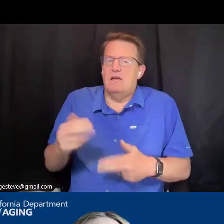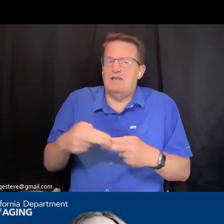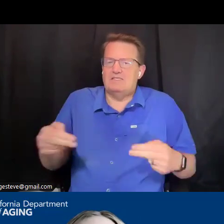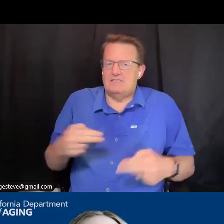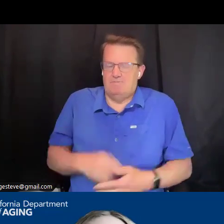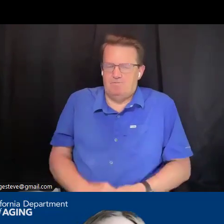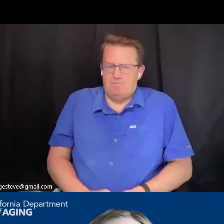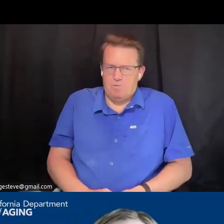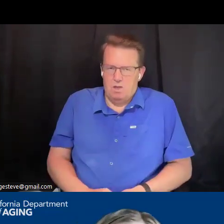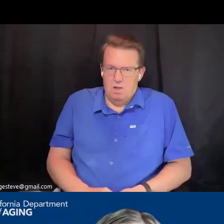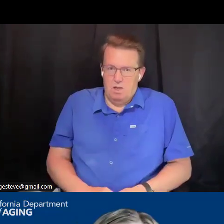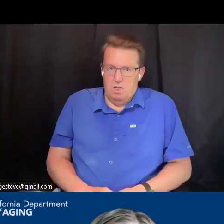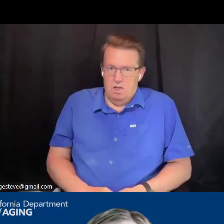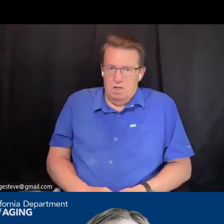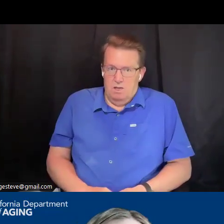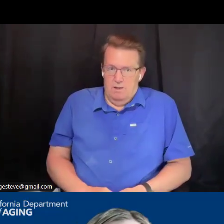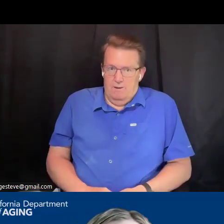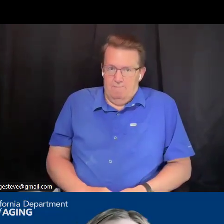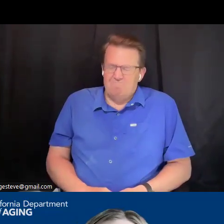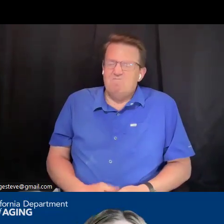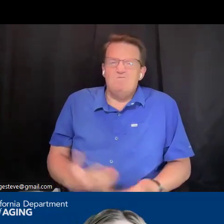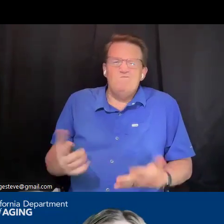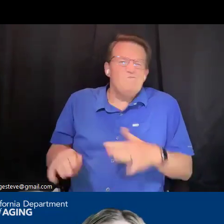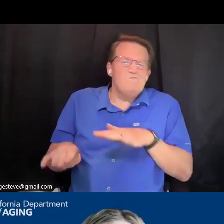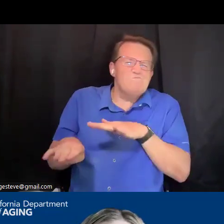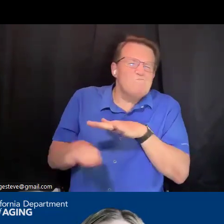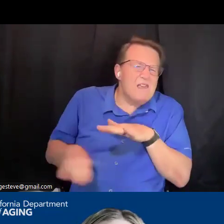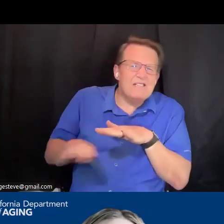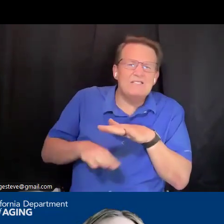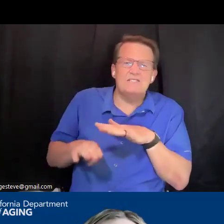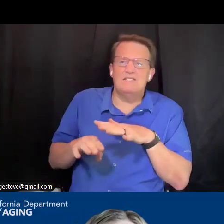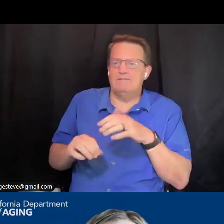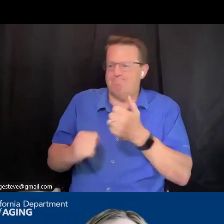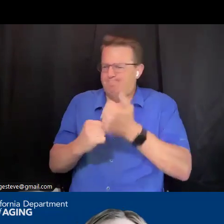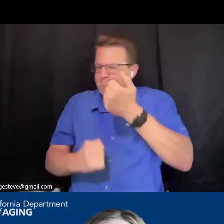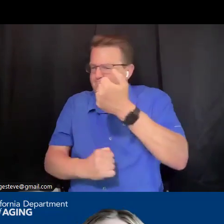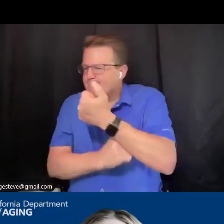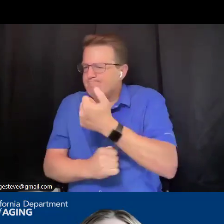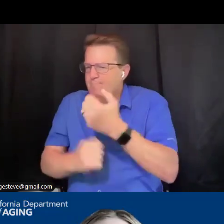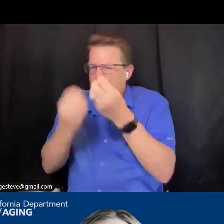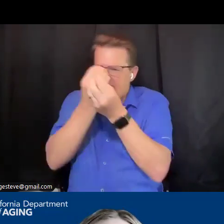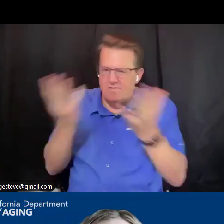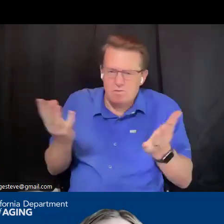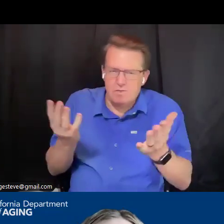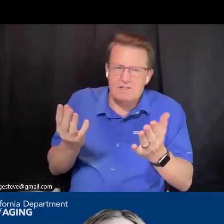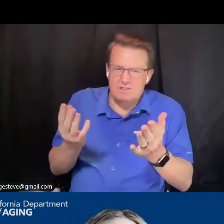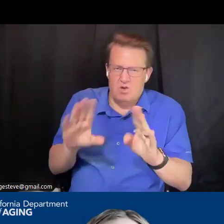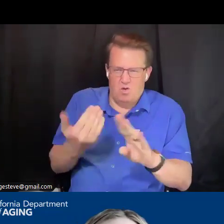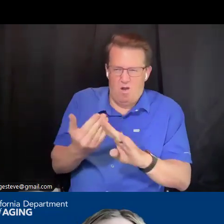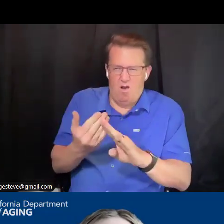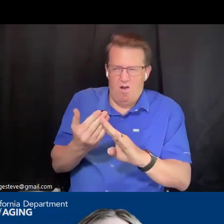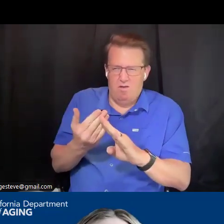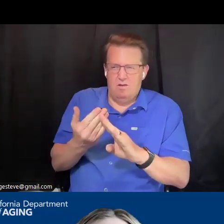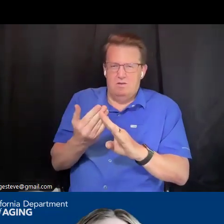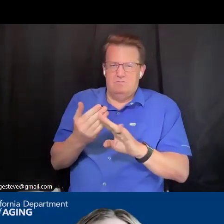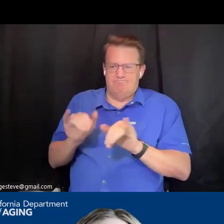I want to start with just some fundamental, foundational items so that we can all be sure that we're talking about the same thing